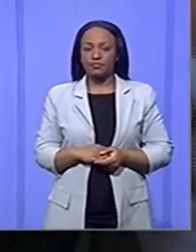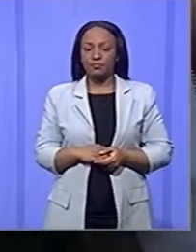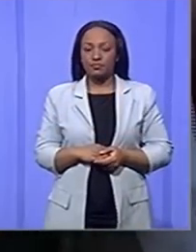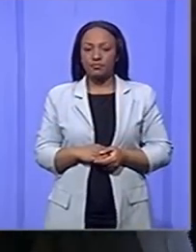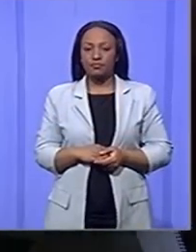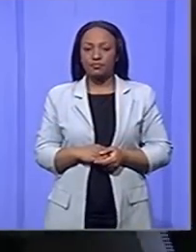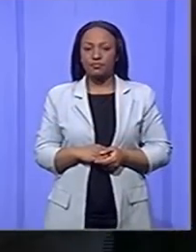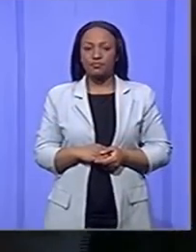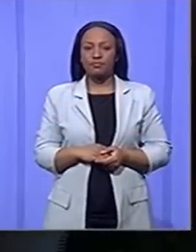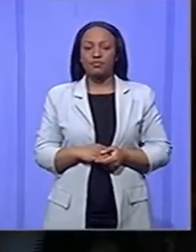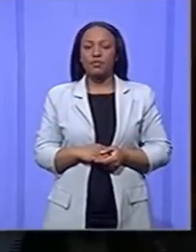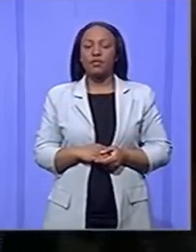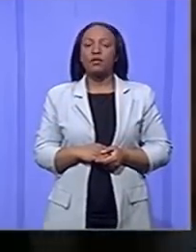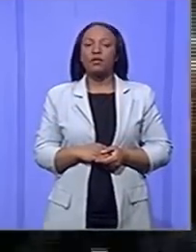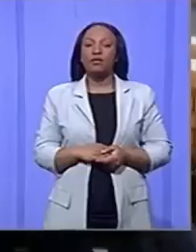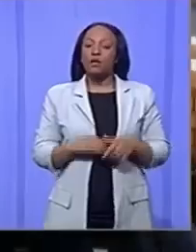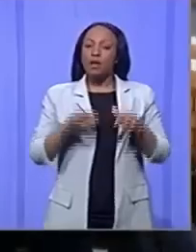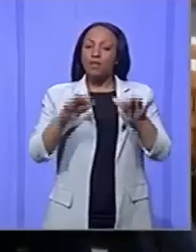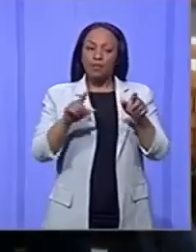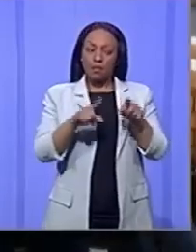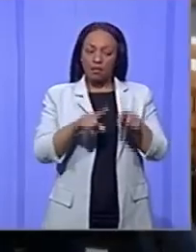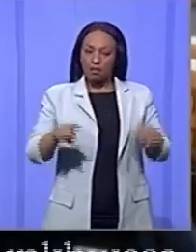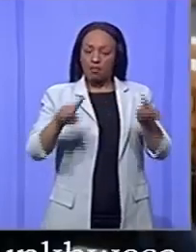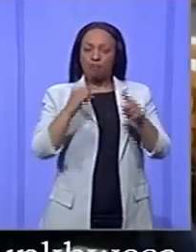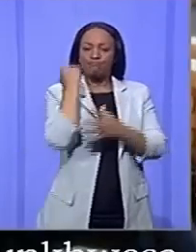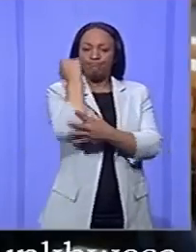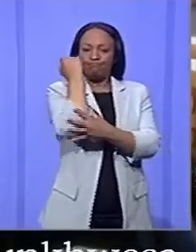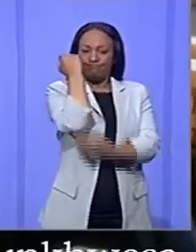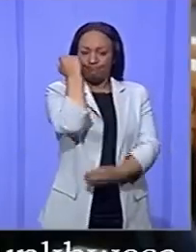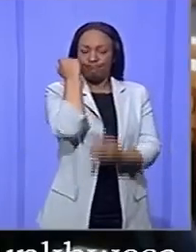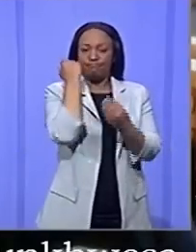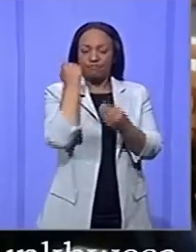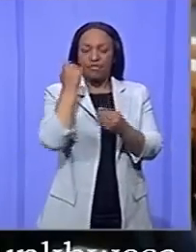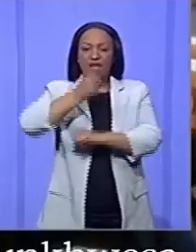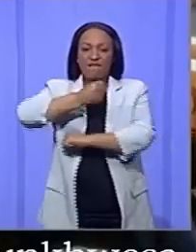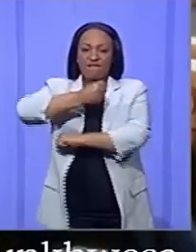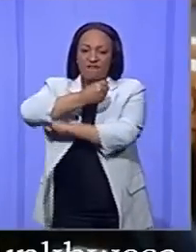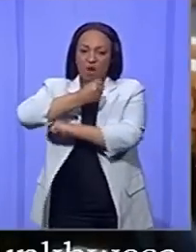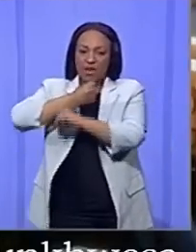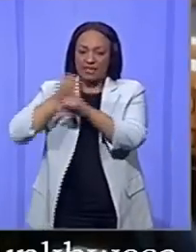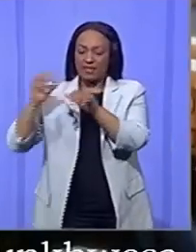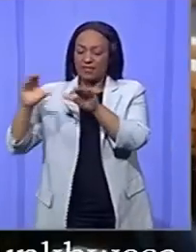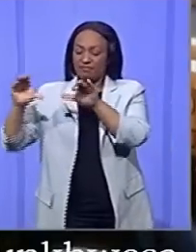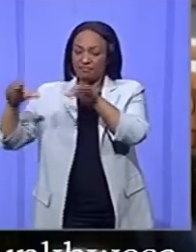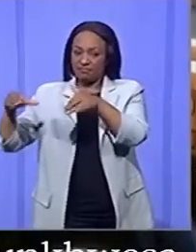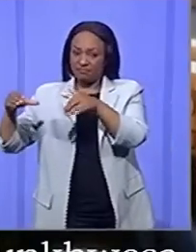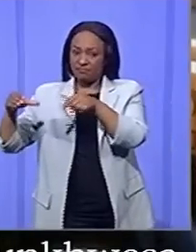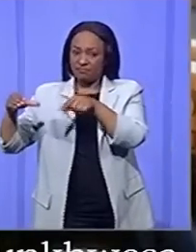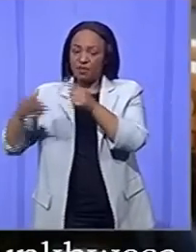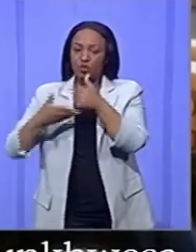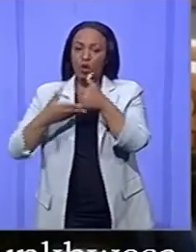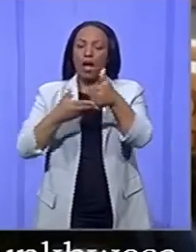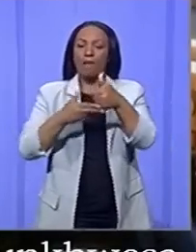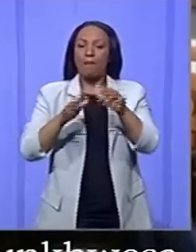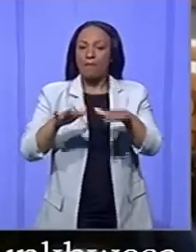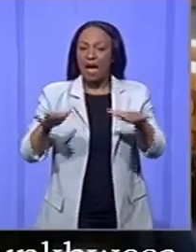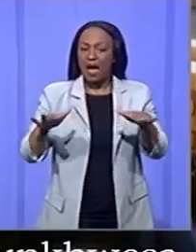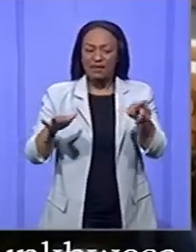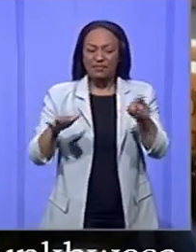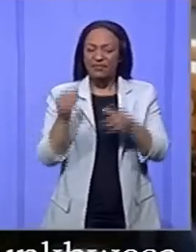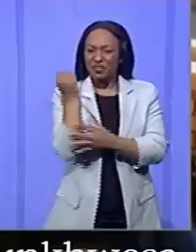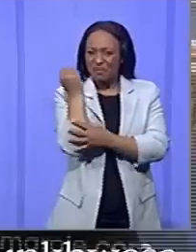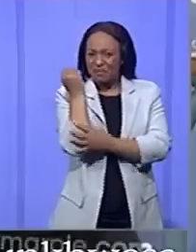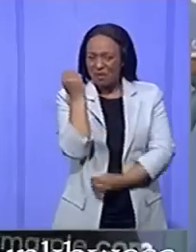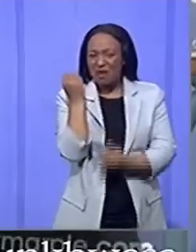Ba thusa bao ba dikobo dikhutshwane. Foundation eo maitlhomo a magolo a yone e leng thuto le go thusa bana bao ba tswang ko malapeng a